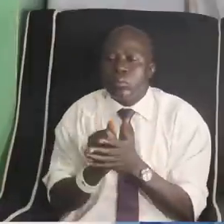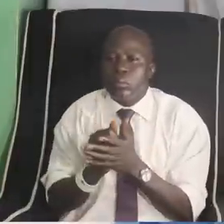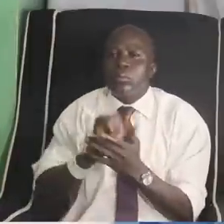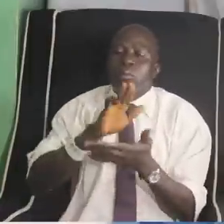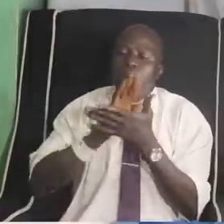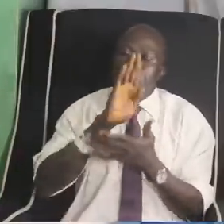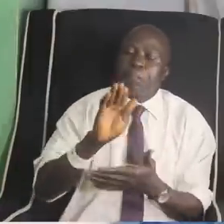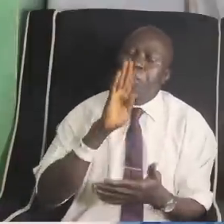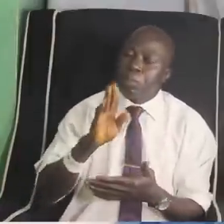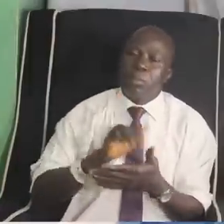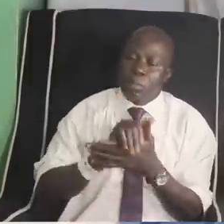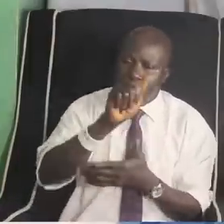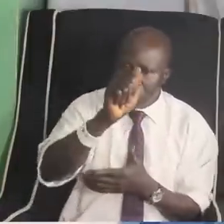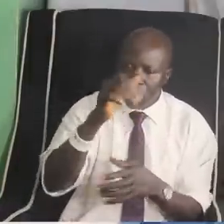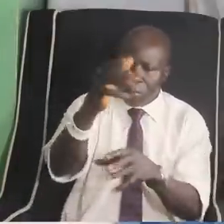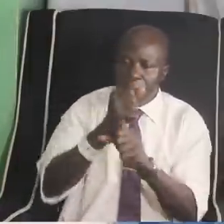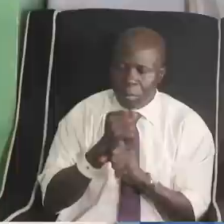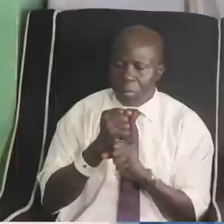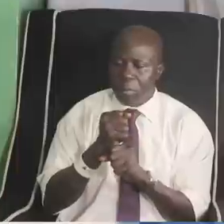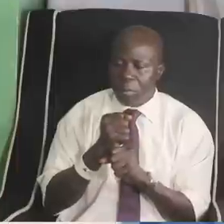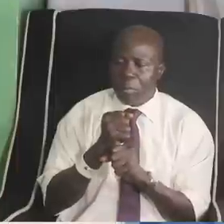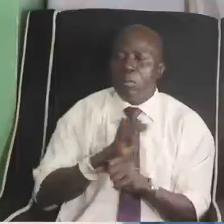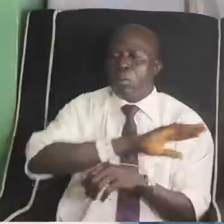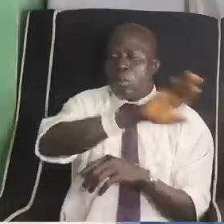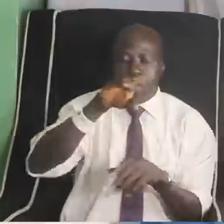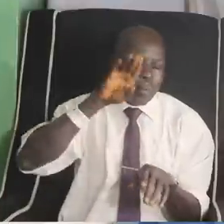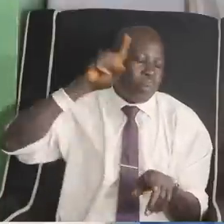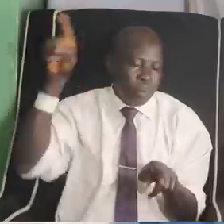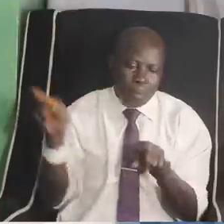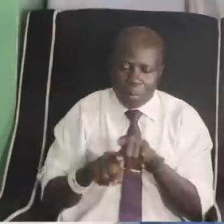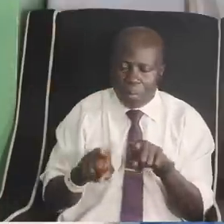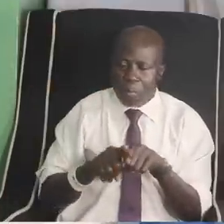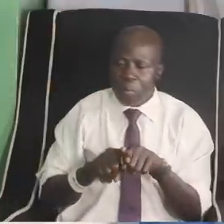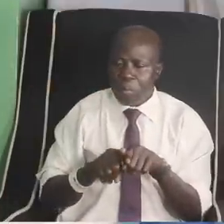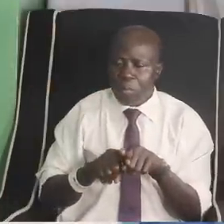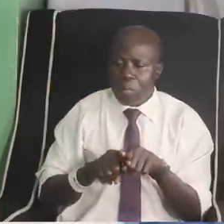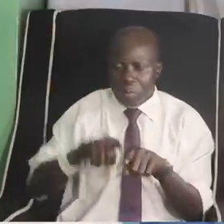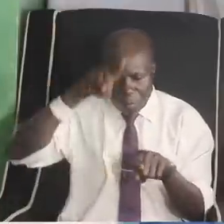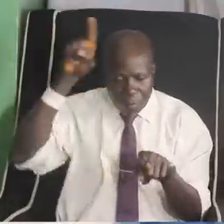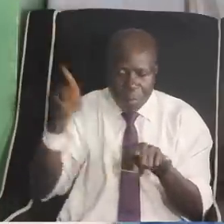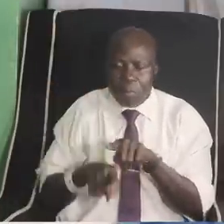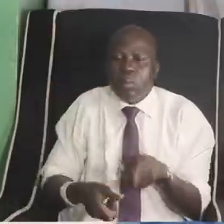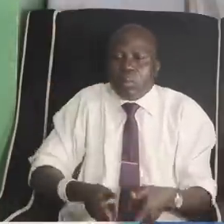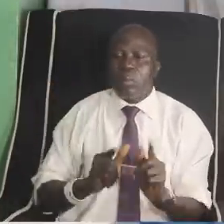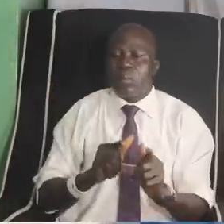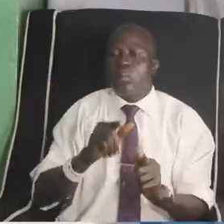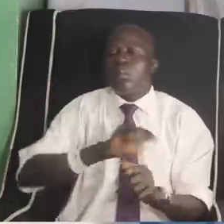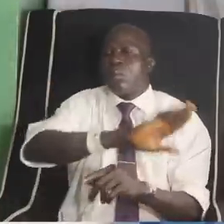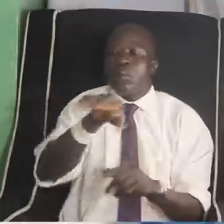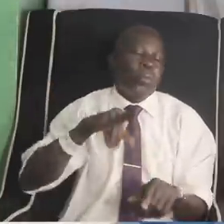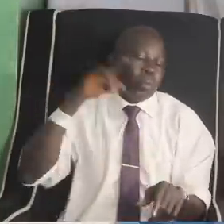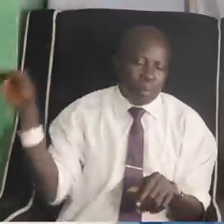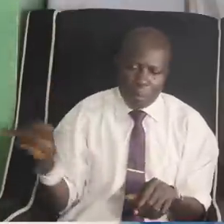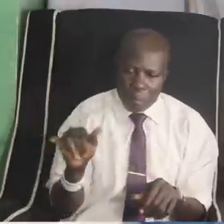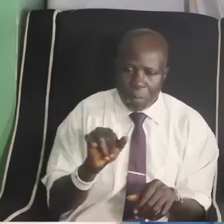se and behold oni yo se behold oni awon arakunrin re your brethren oni ki awon arakunrin re let's brethren awon omo iya